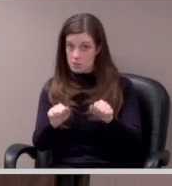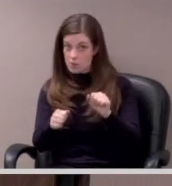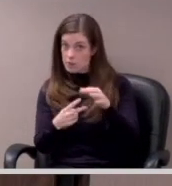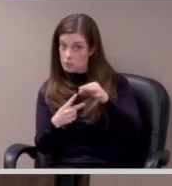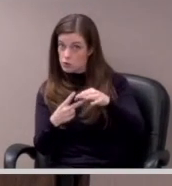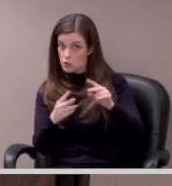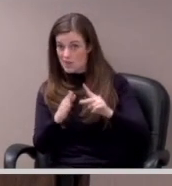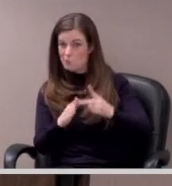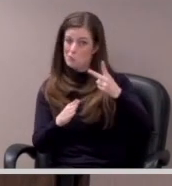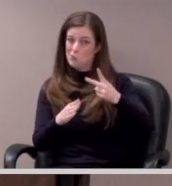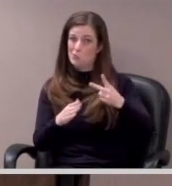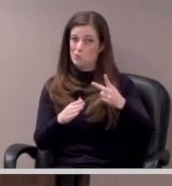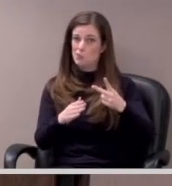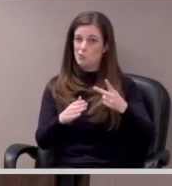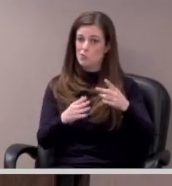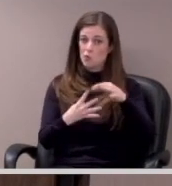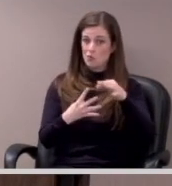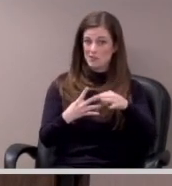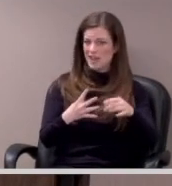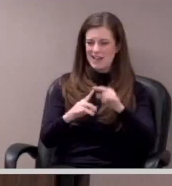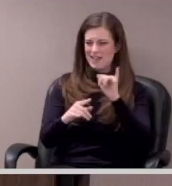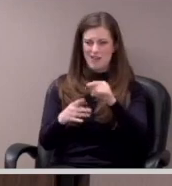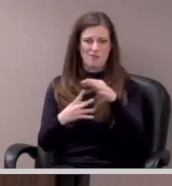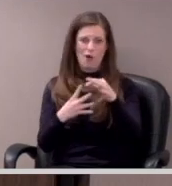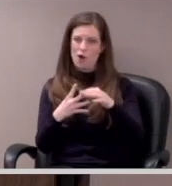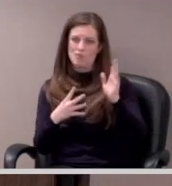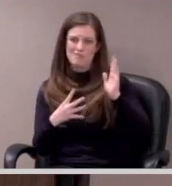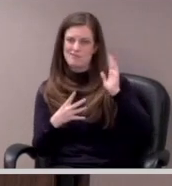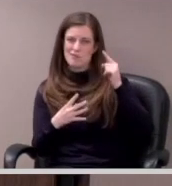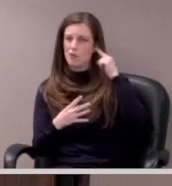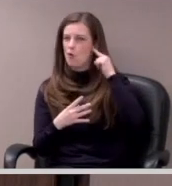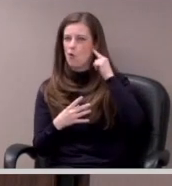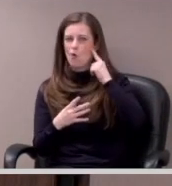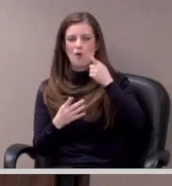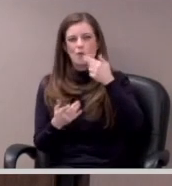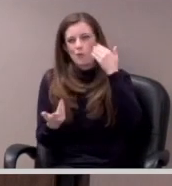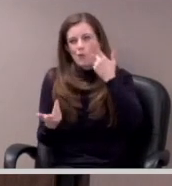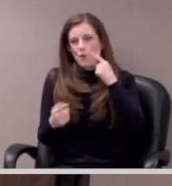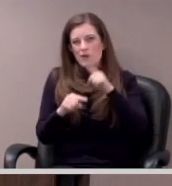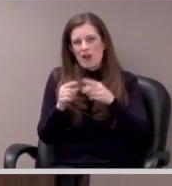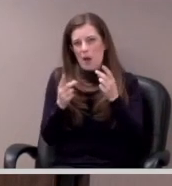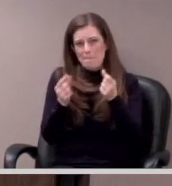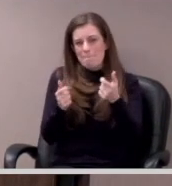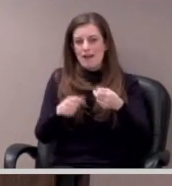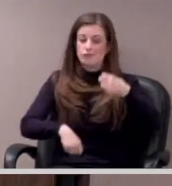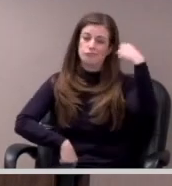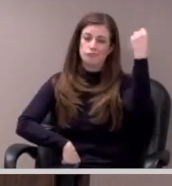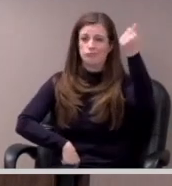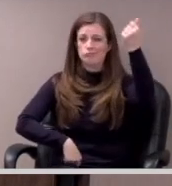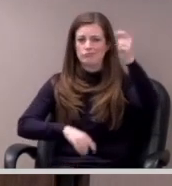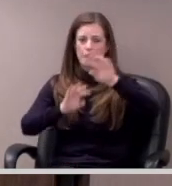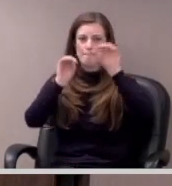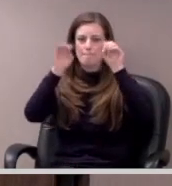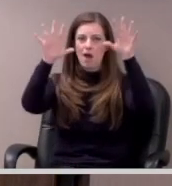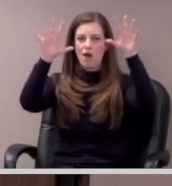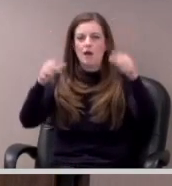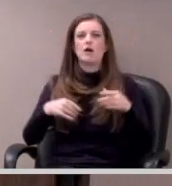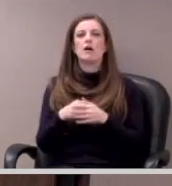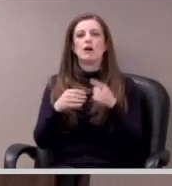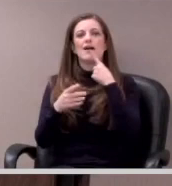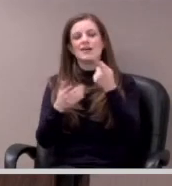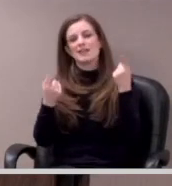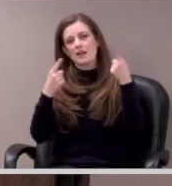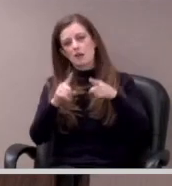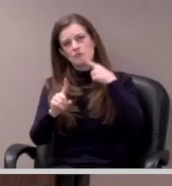dual reside. And that is not an option, as we heard earlier, as we know that we can't automatically snap our fingers. It also comes down to a